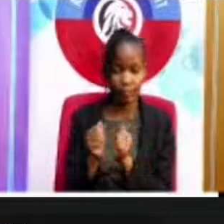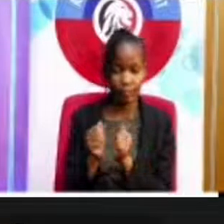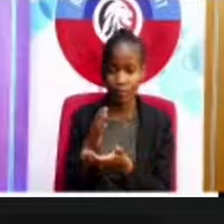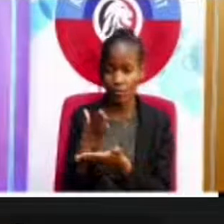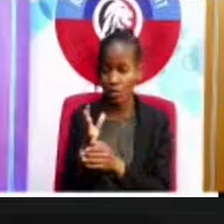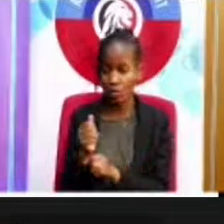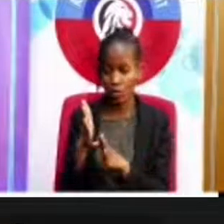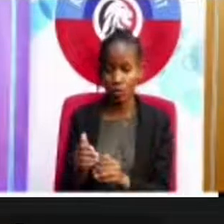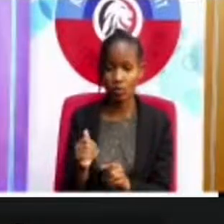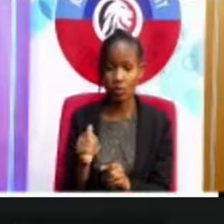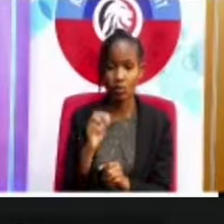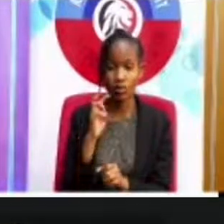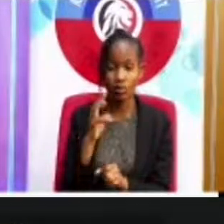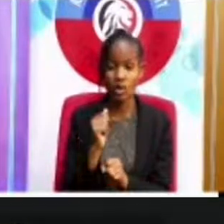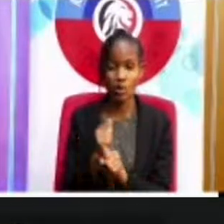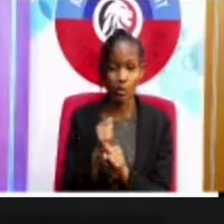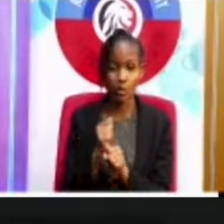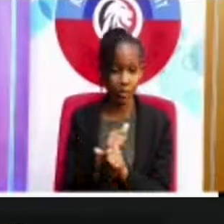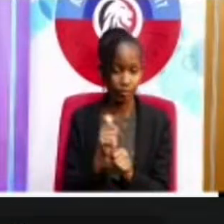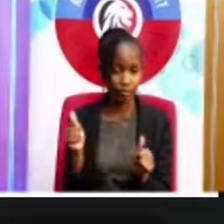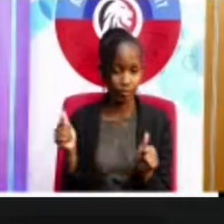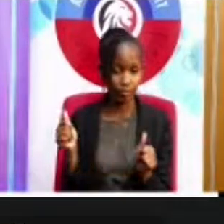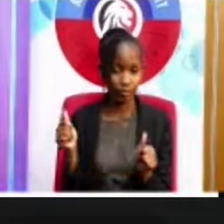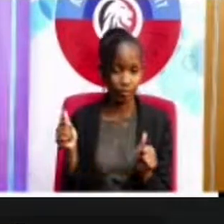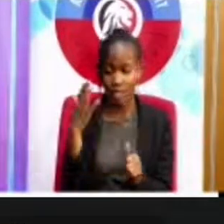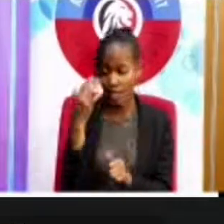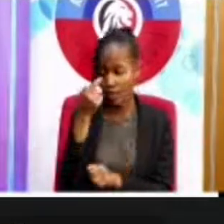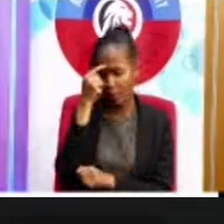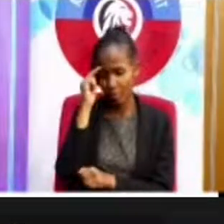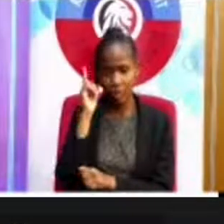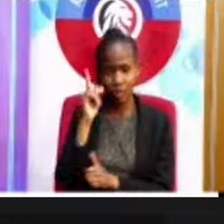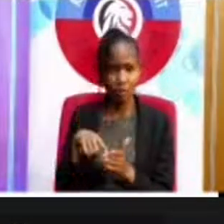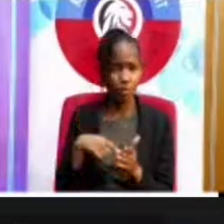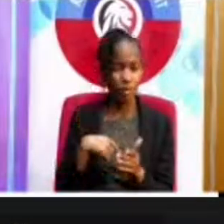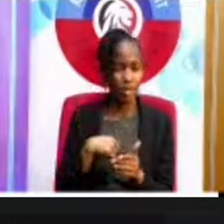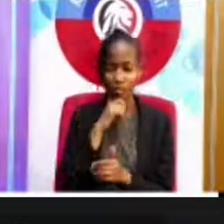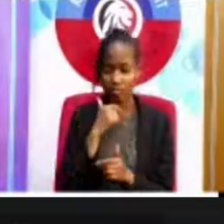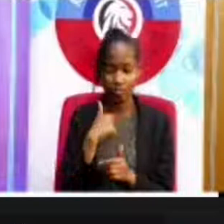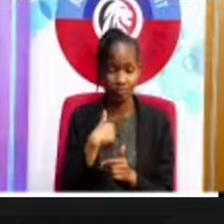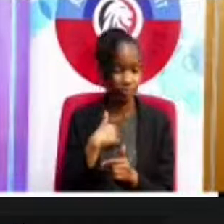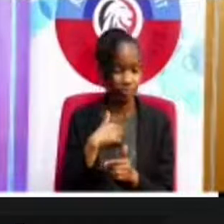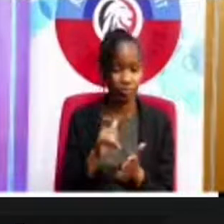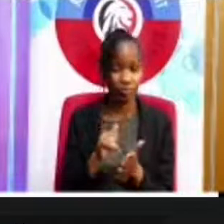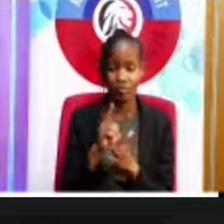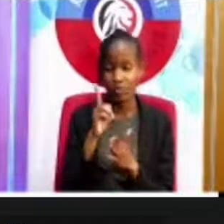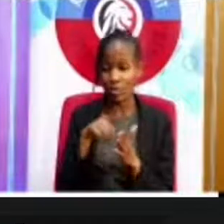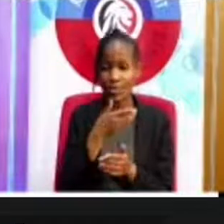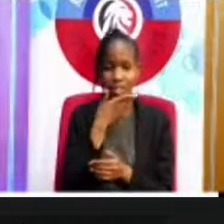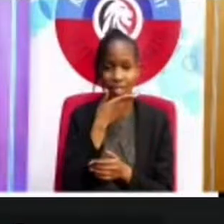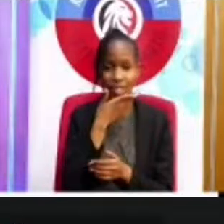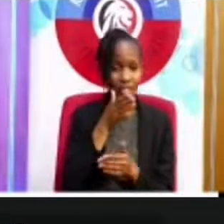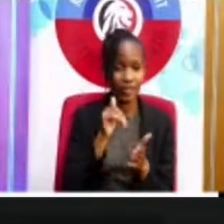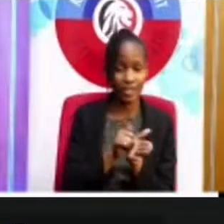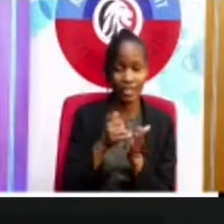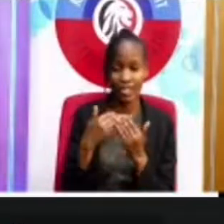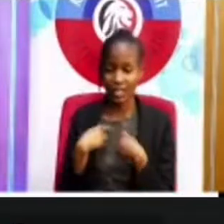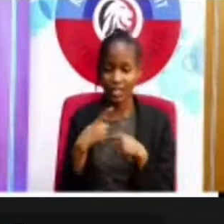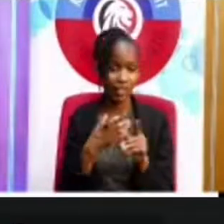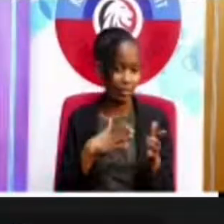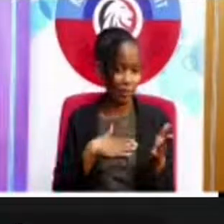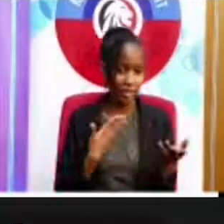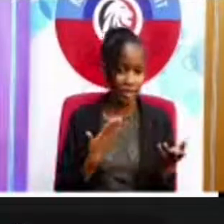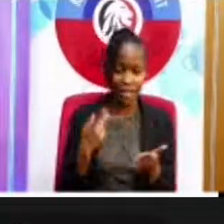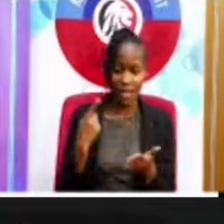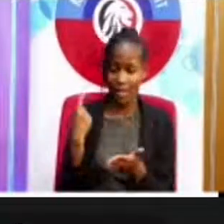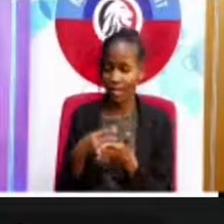wonders. Because what amazes me was the kind of response that we had from our taxpayers, from our